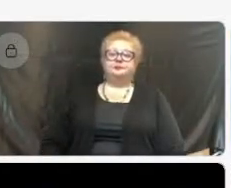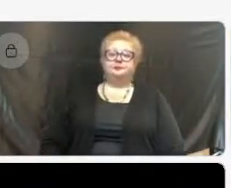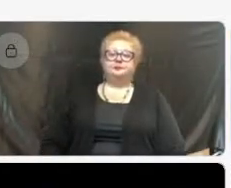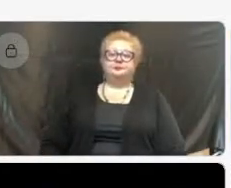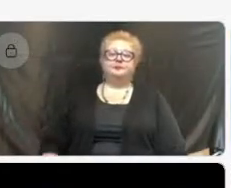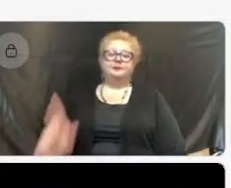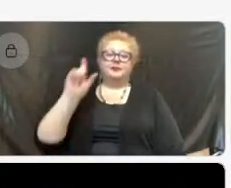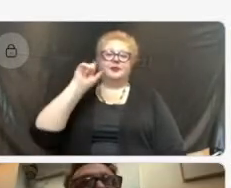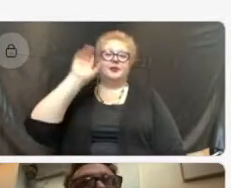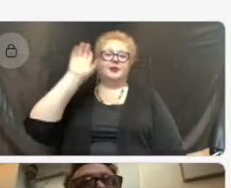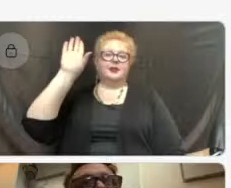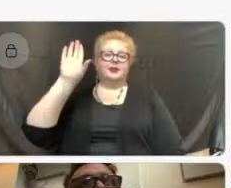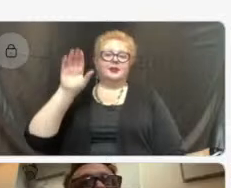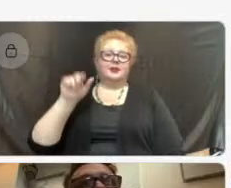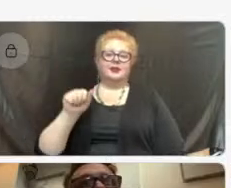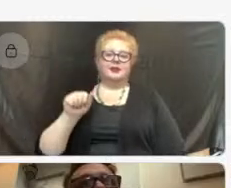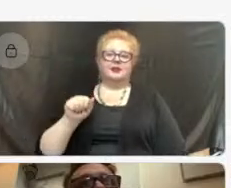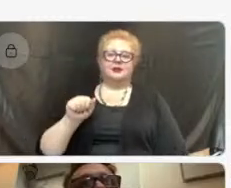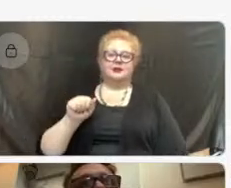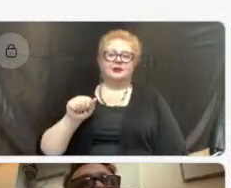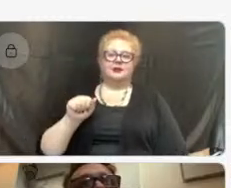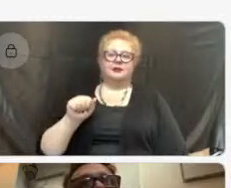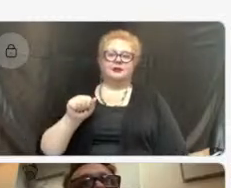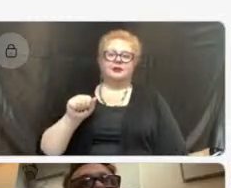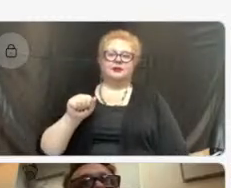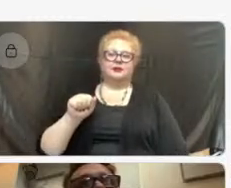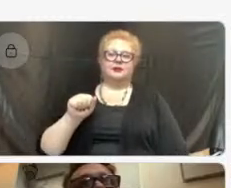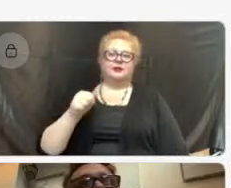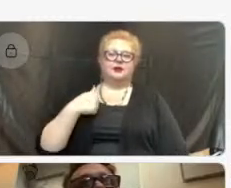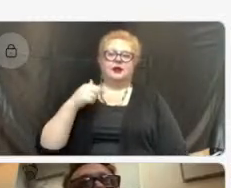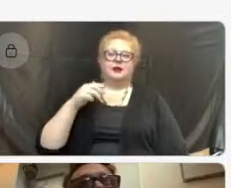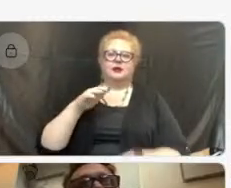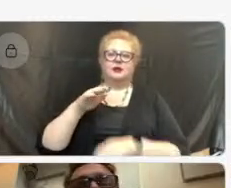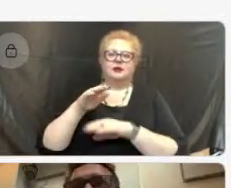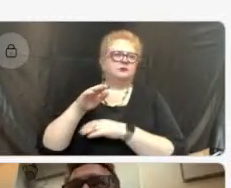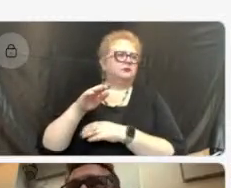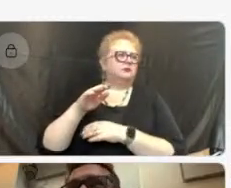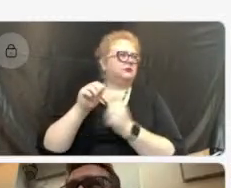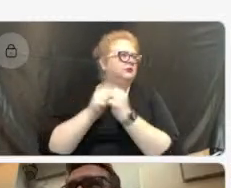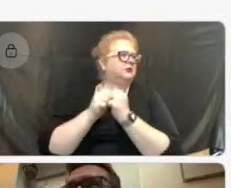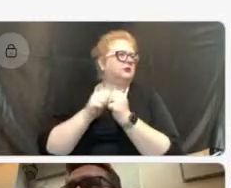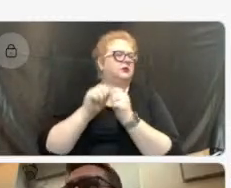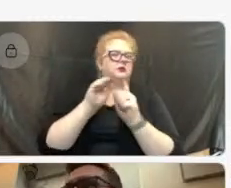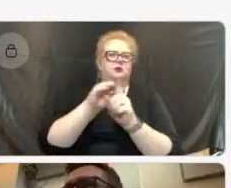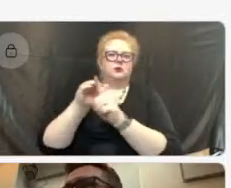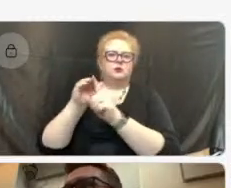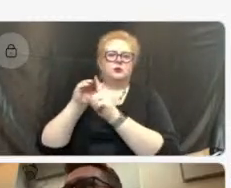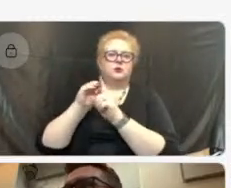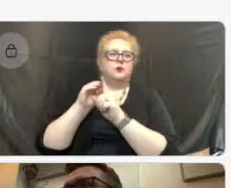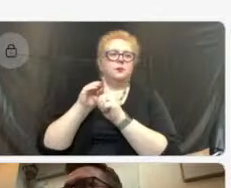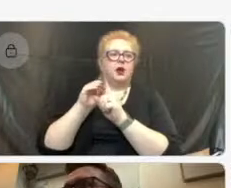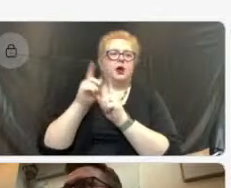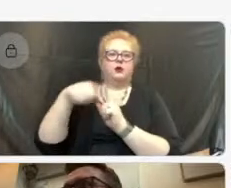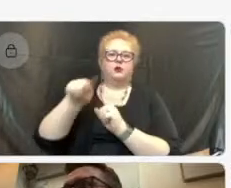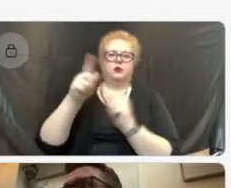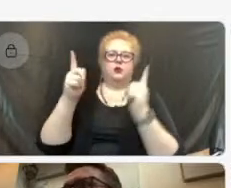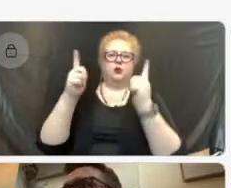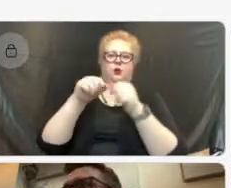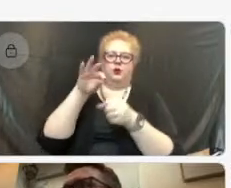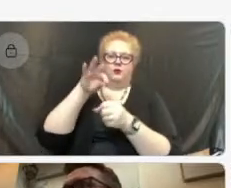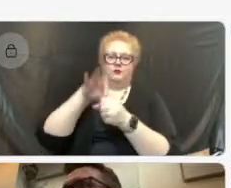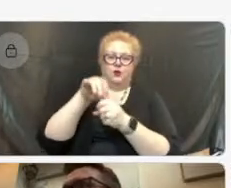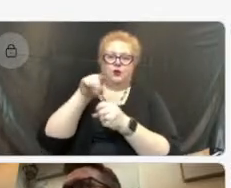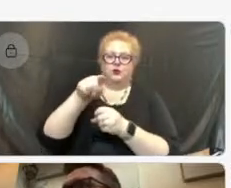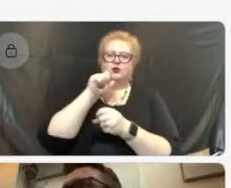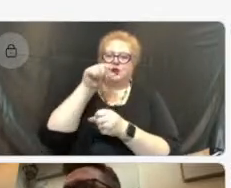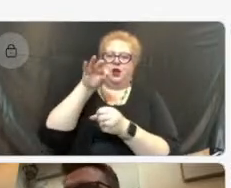Hearing To none. Sherry Latimer, City Attorney's Office. My apologies, sir. I would like to remind the commissioners that when it comes to a vote, they are not voting on the work